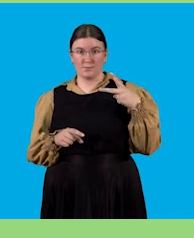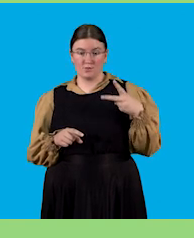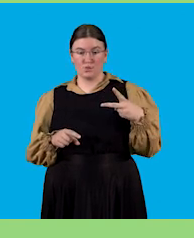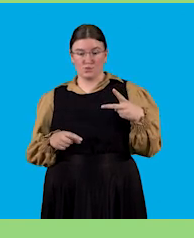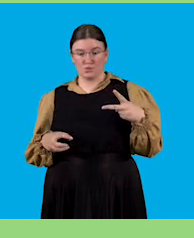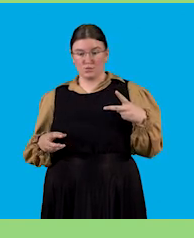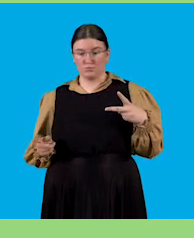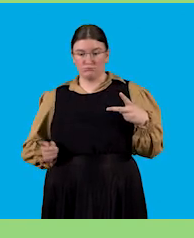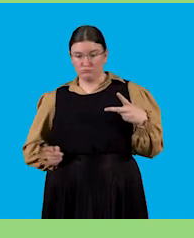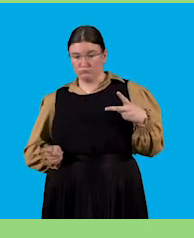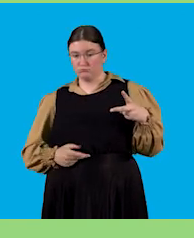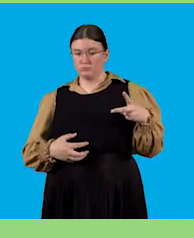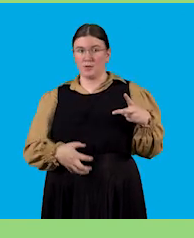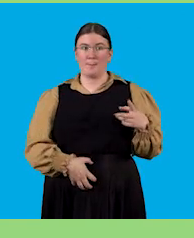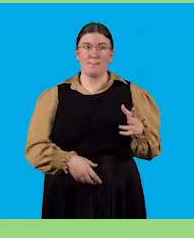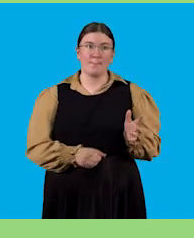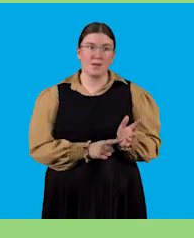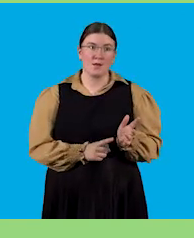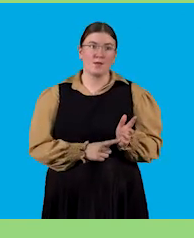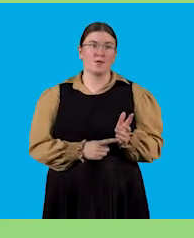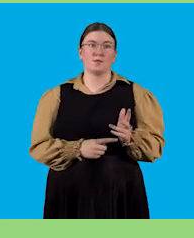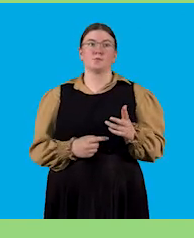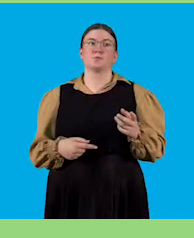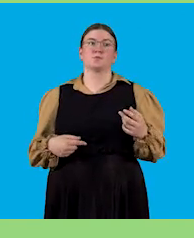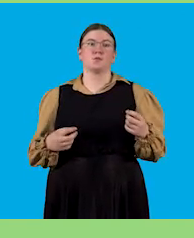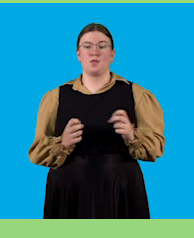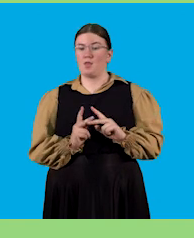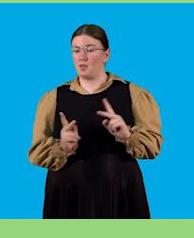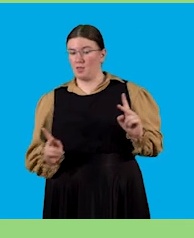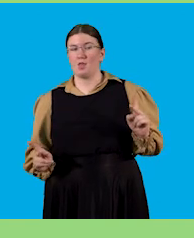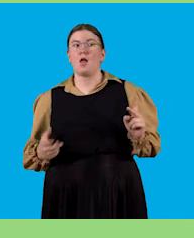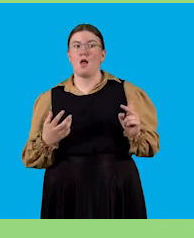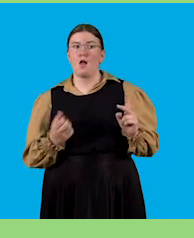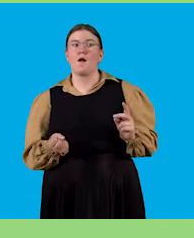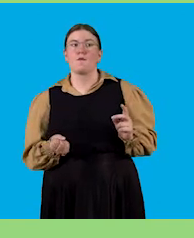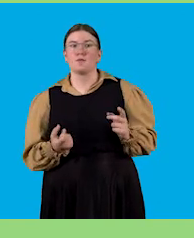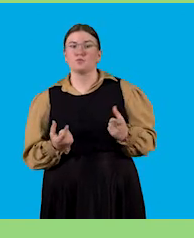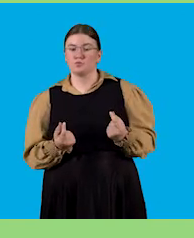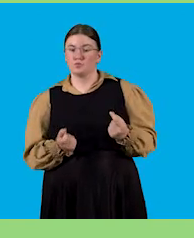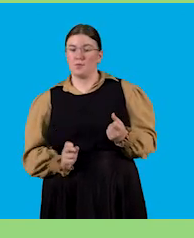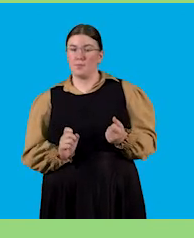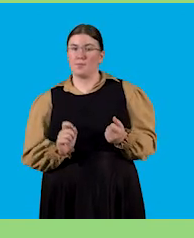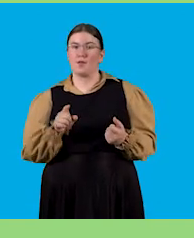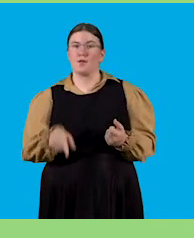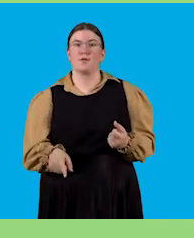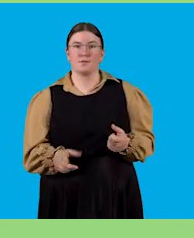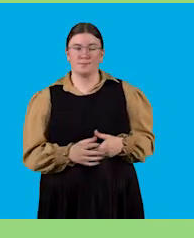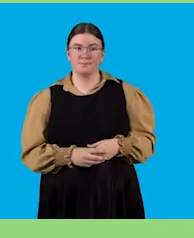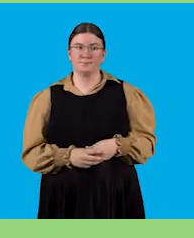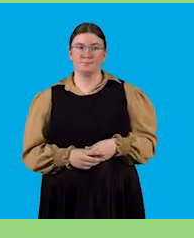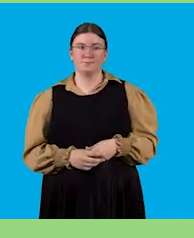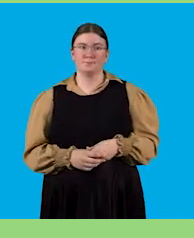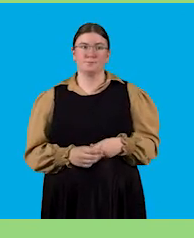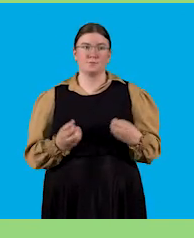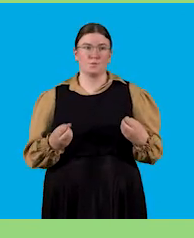have an excretory function besides the kidneys. Next to each organ, okay, we're